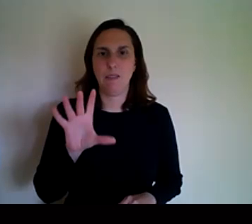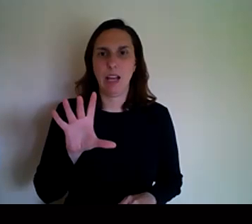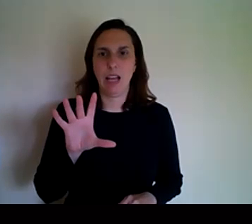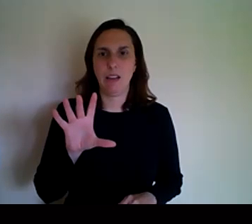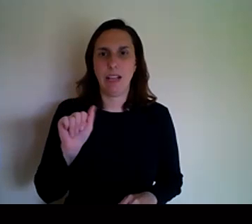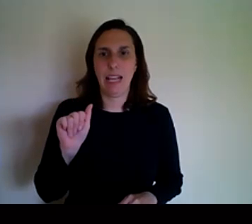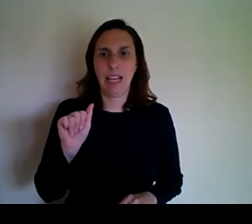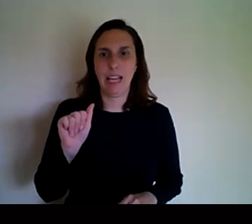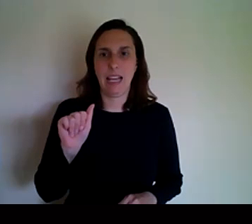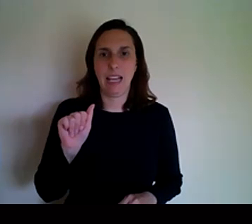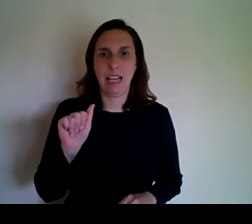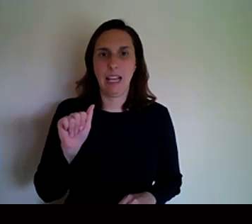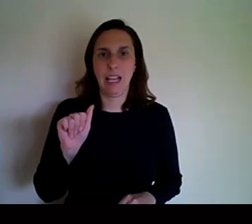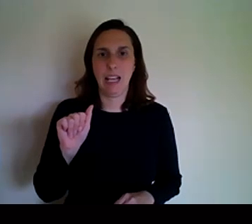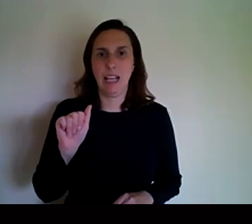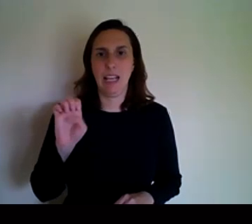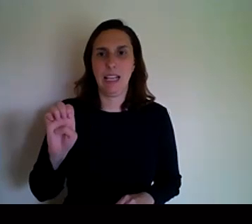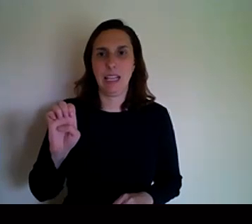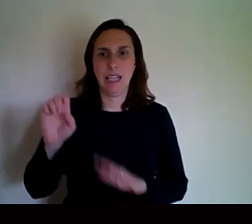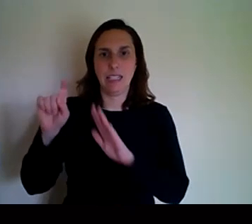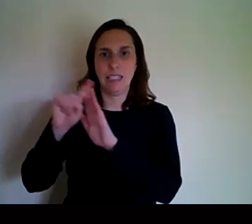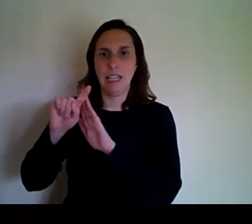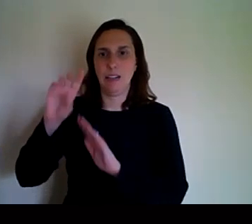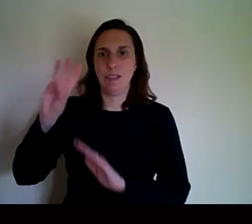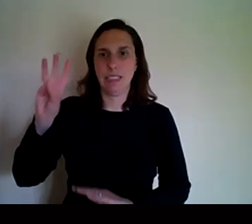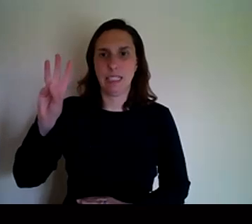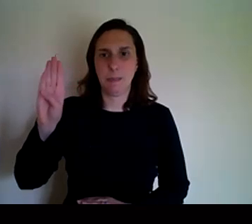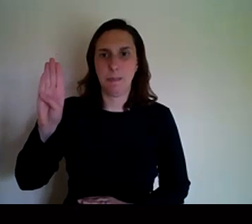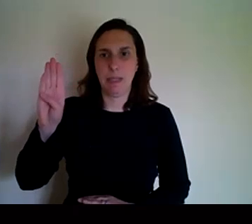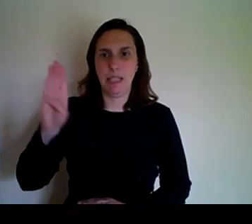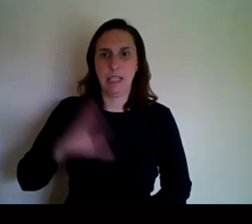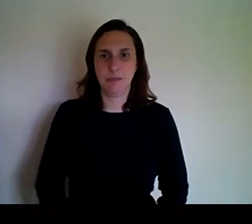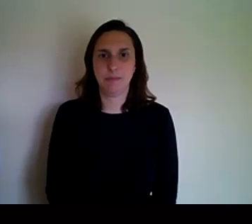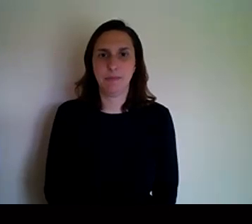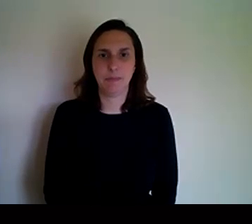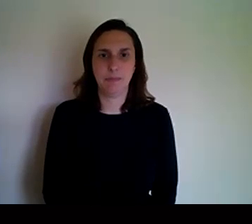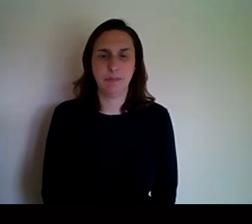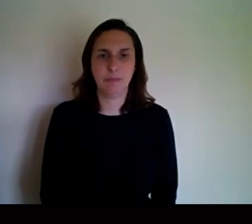0.85a e to the negative 6b.